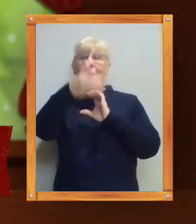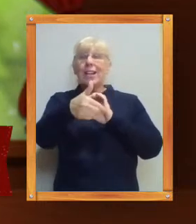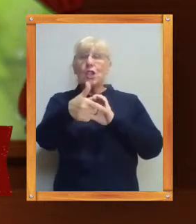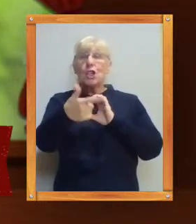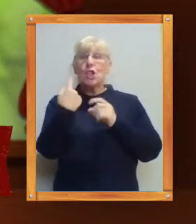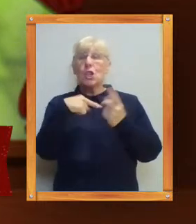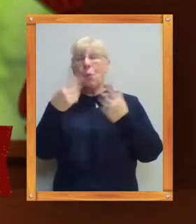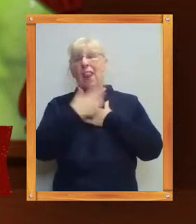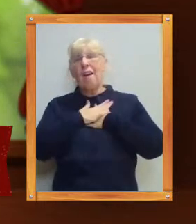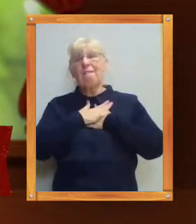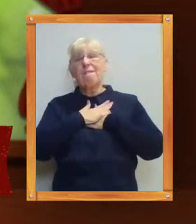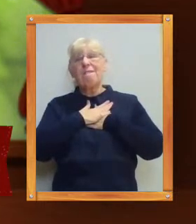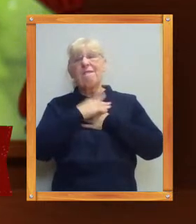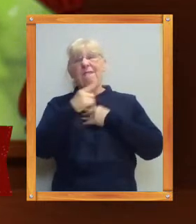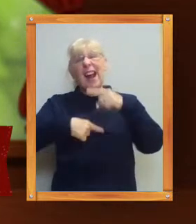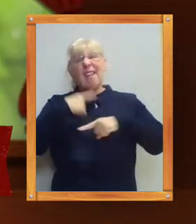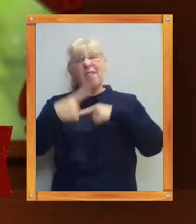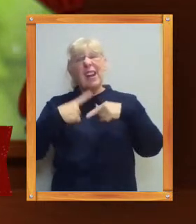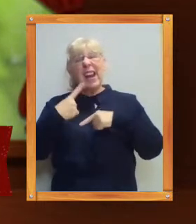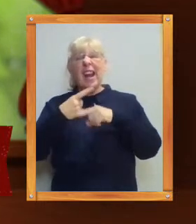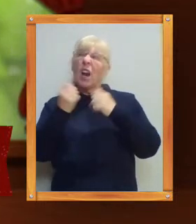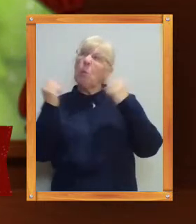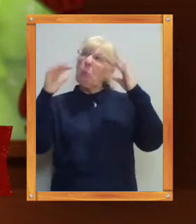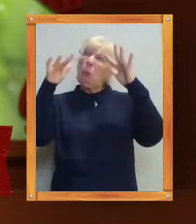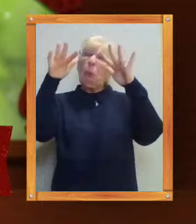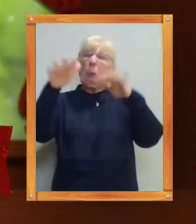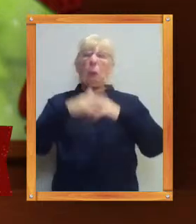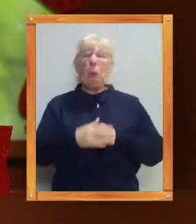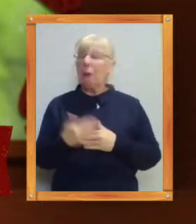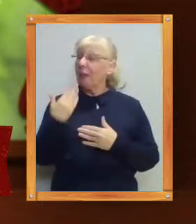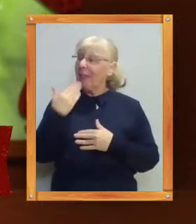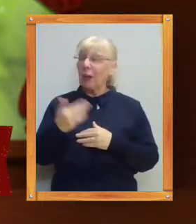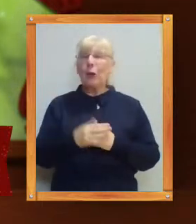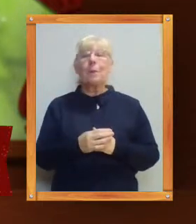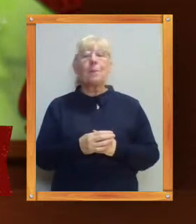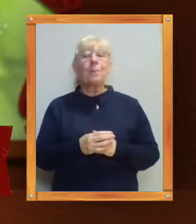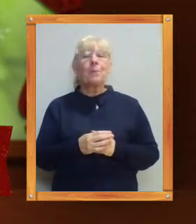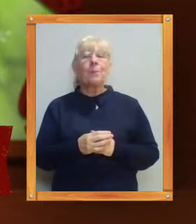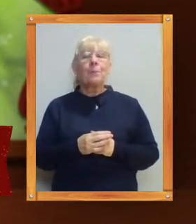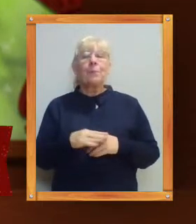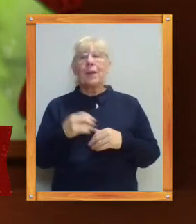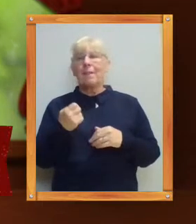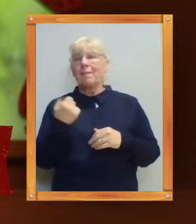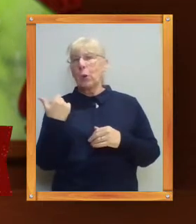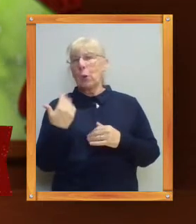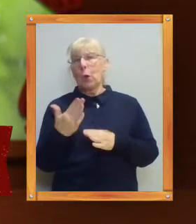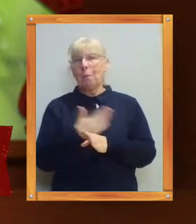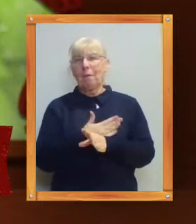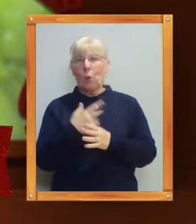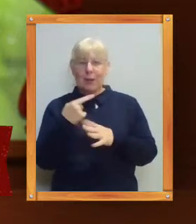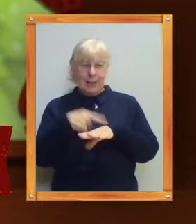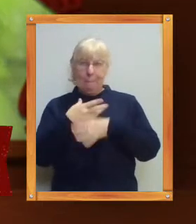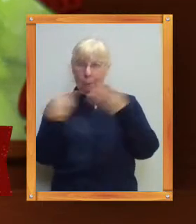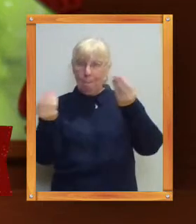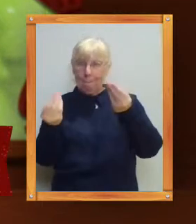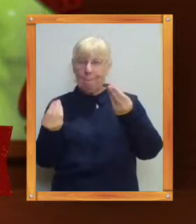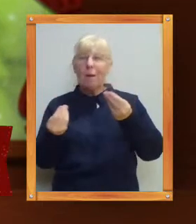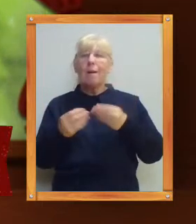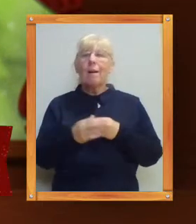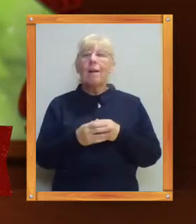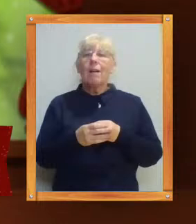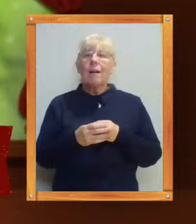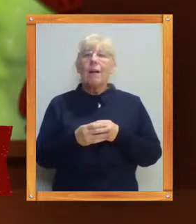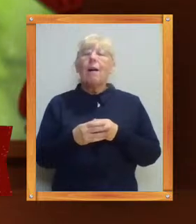for shouting in as well. And a couple of quick final ones here before I'm out of time on this section. Lindsay